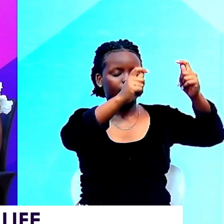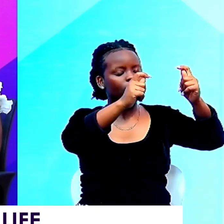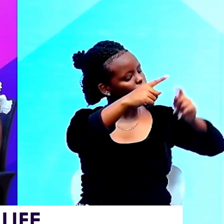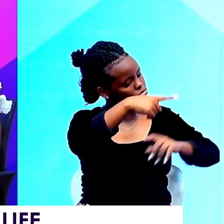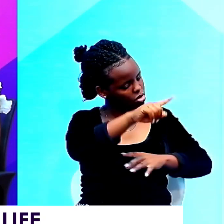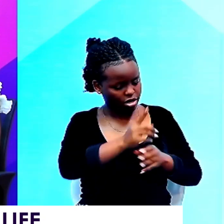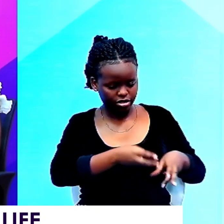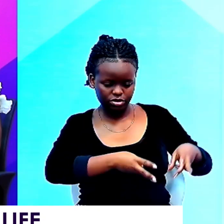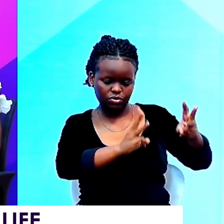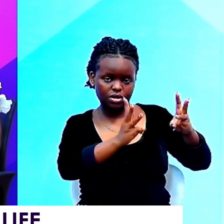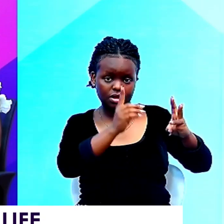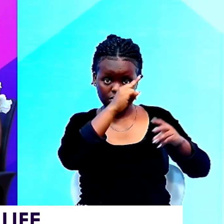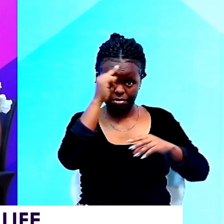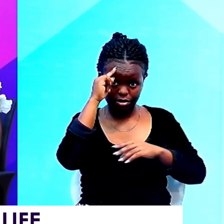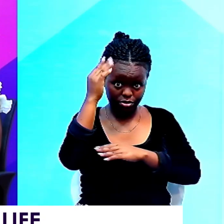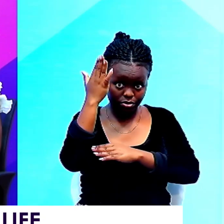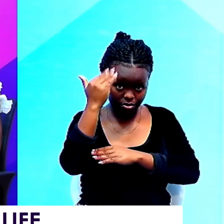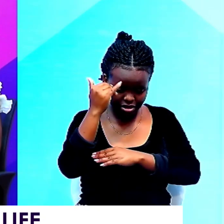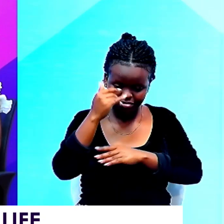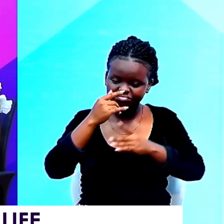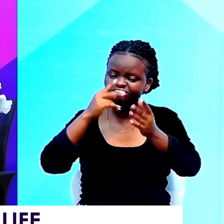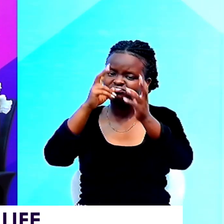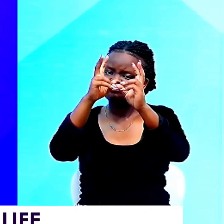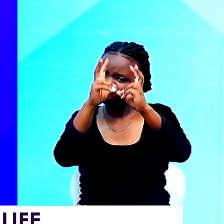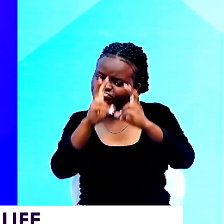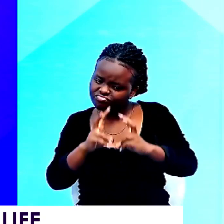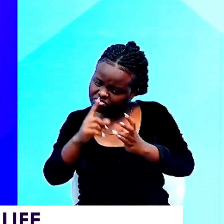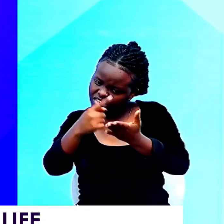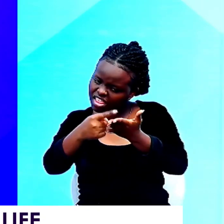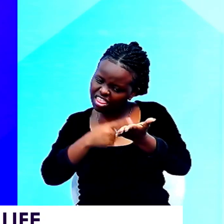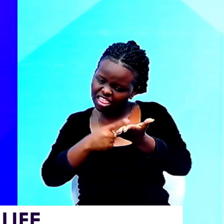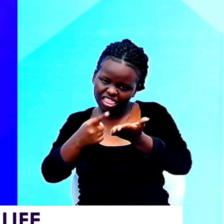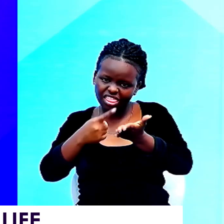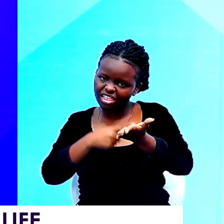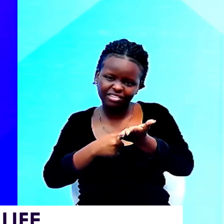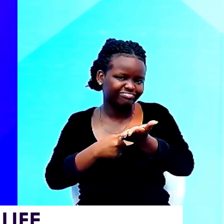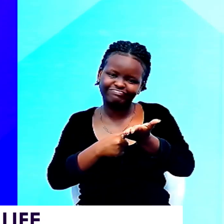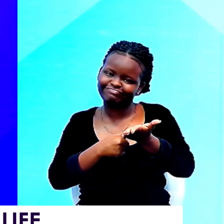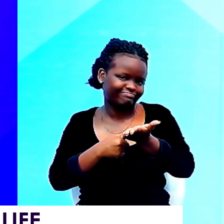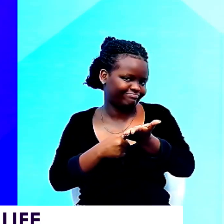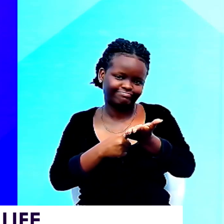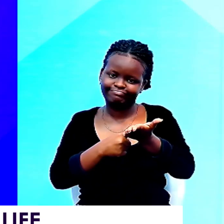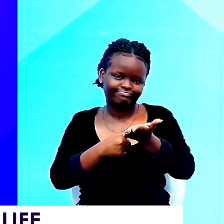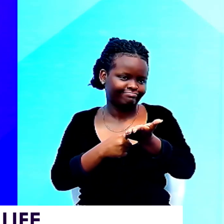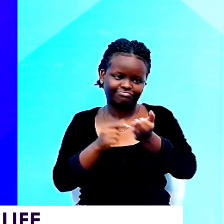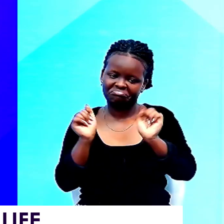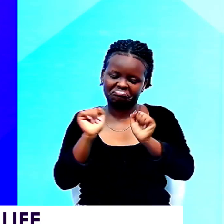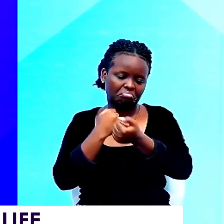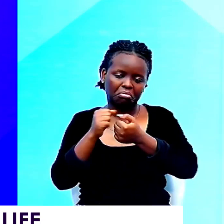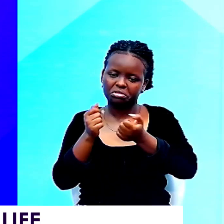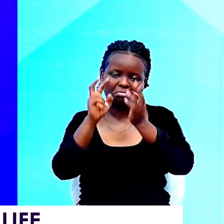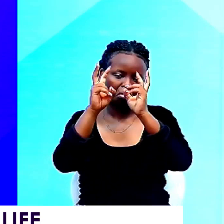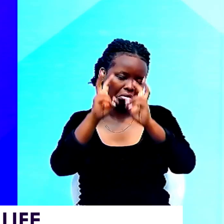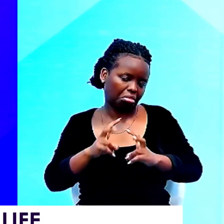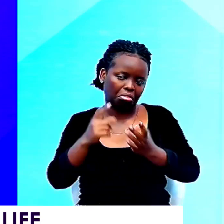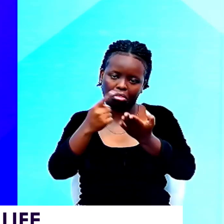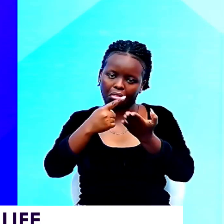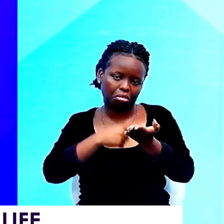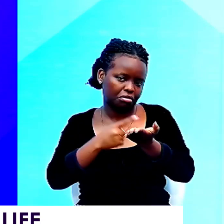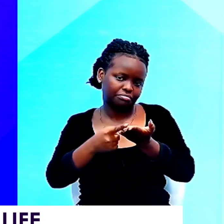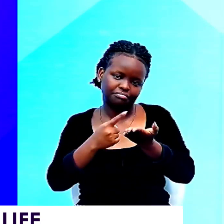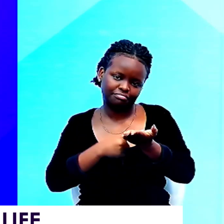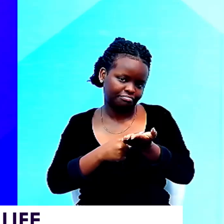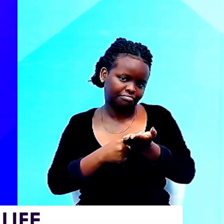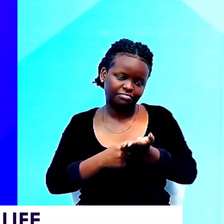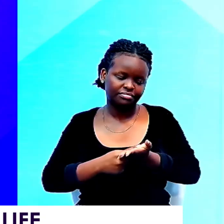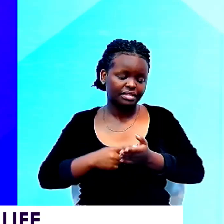go, because dialogue does not find room in the society, in the Kenyan society. Because I always say